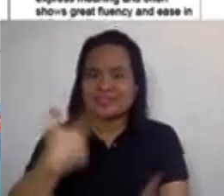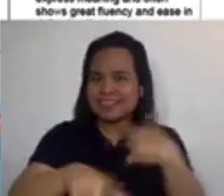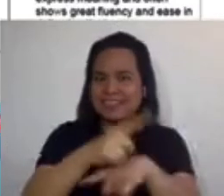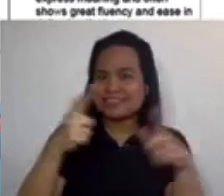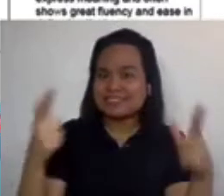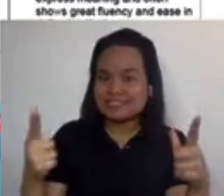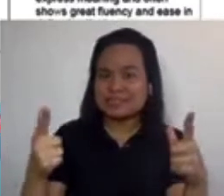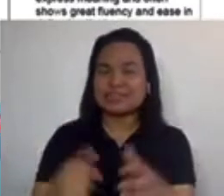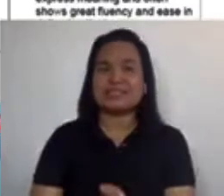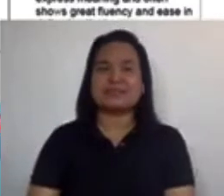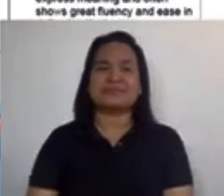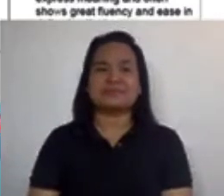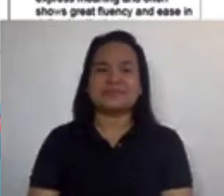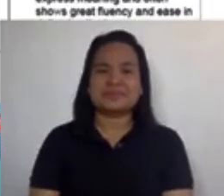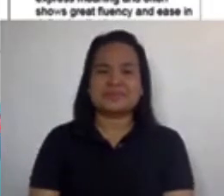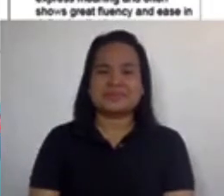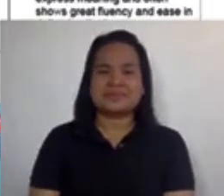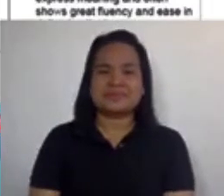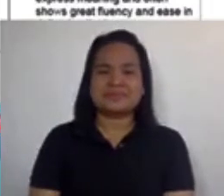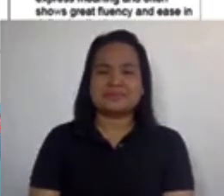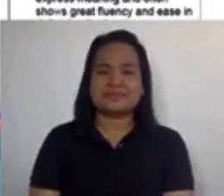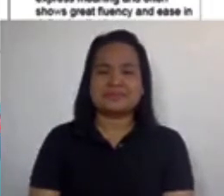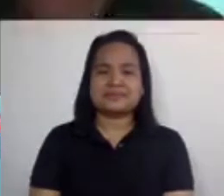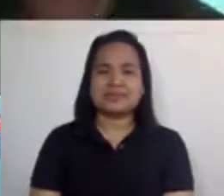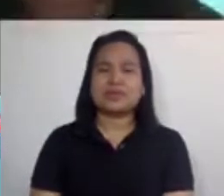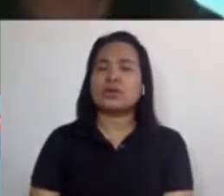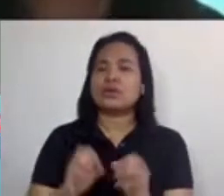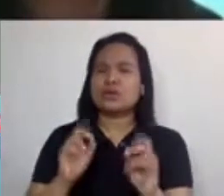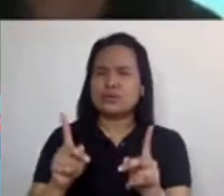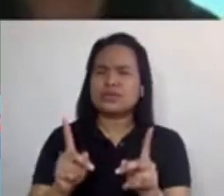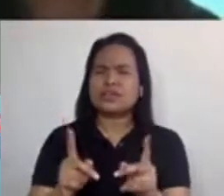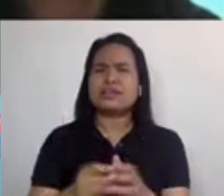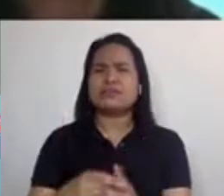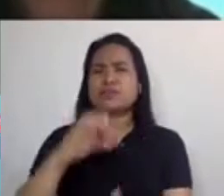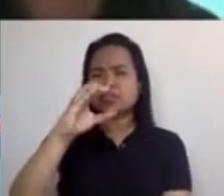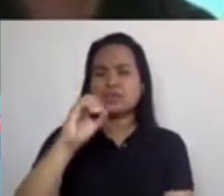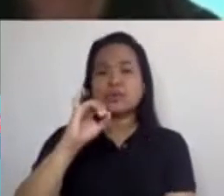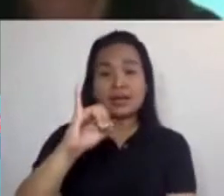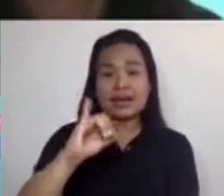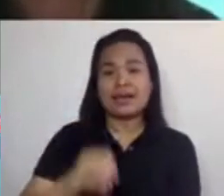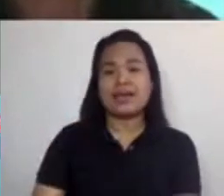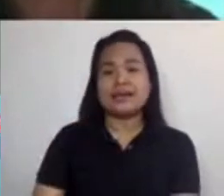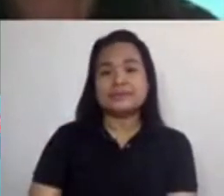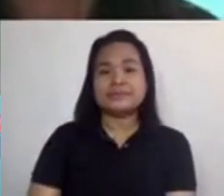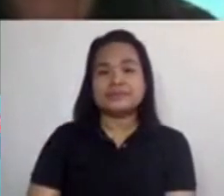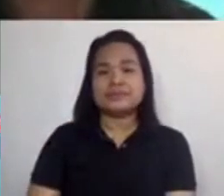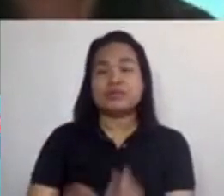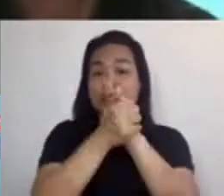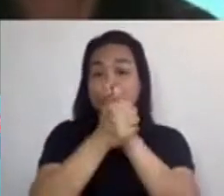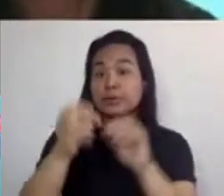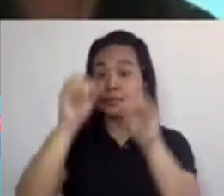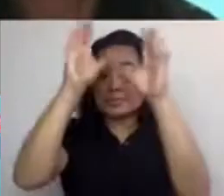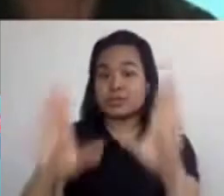classroom. Okay, so for the remaining COIs that we have for the proficient teachers, we have here Objective